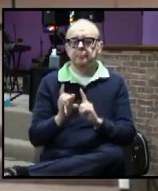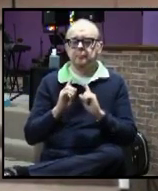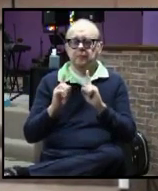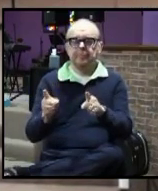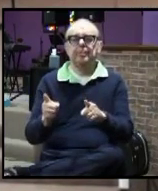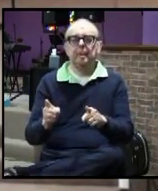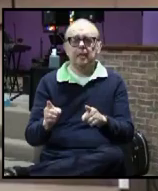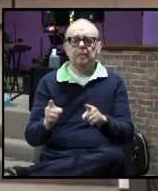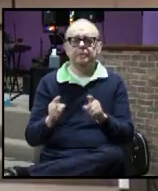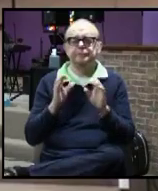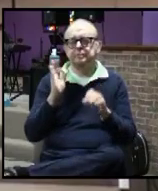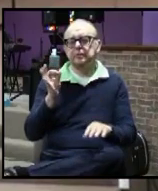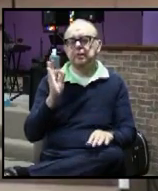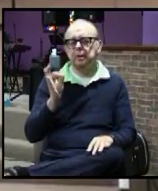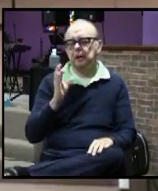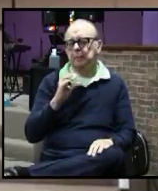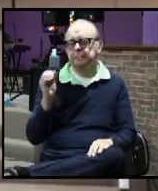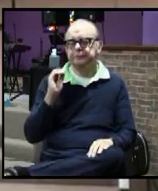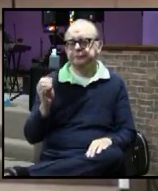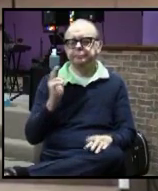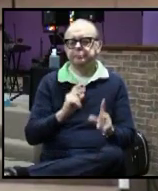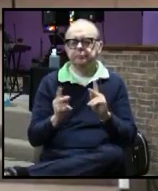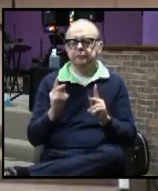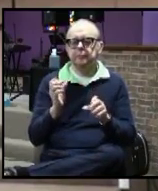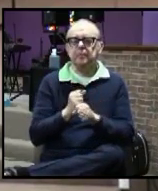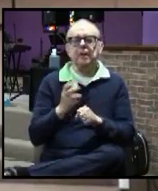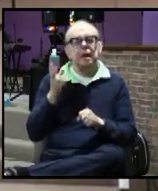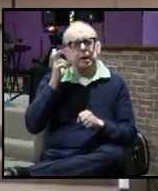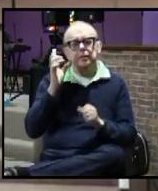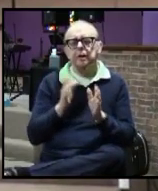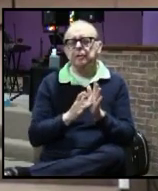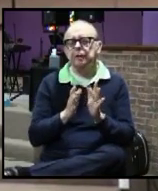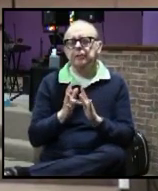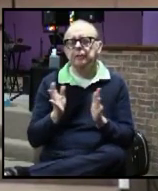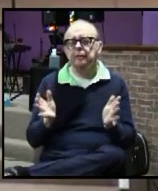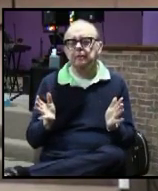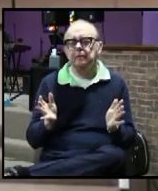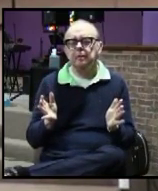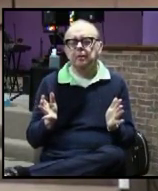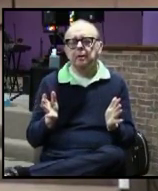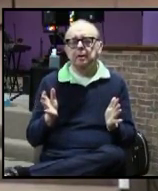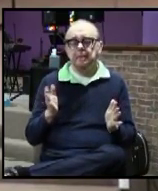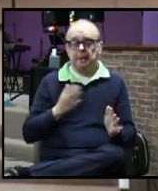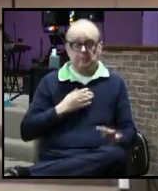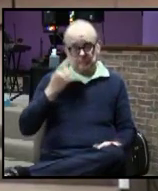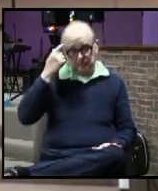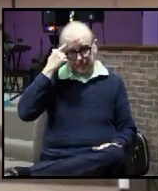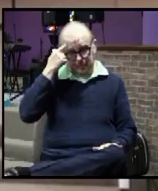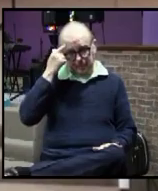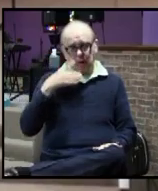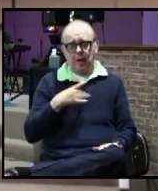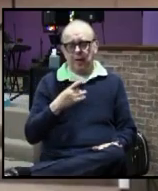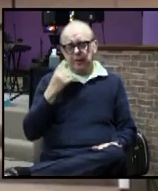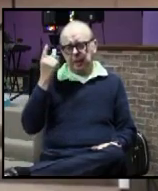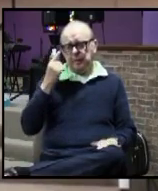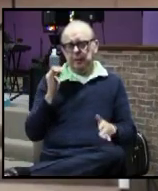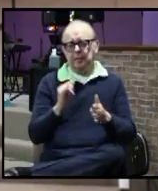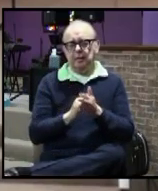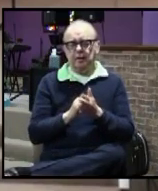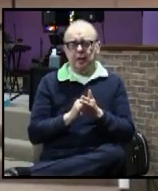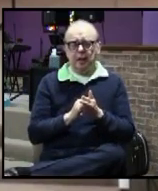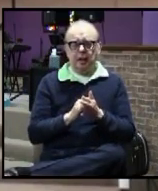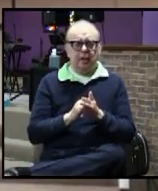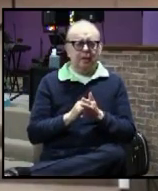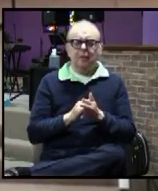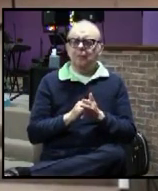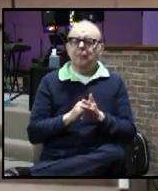is going through this region. He's preaching and teaching. And so people get to hear him. And you know, in my mind, I like to think about this and I like to think, you